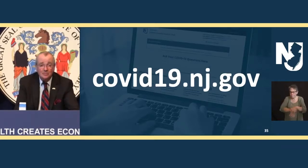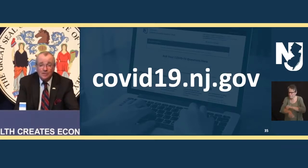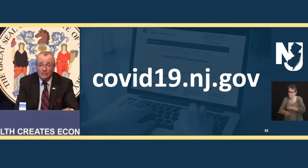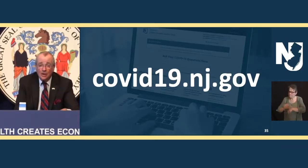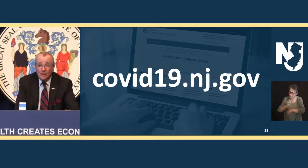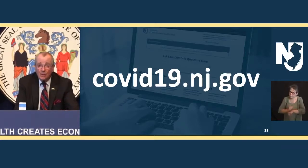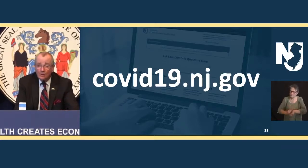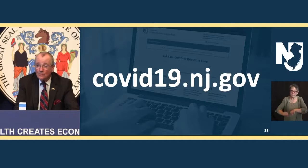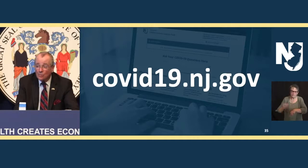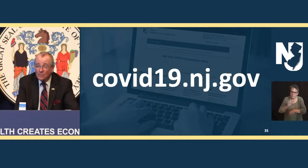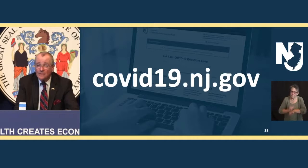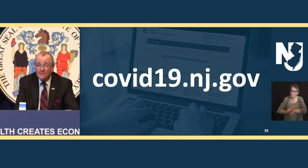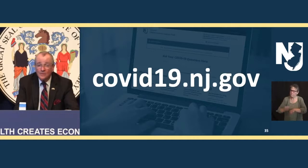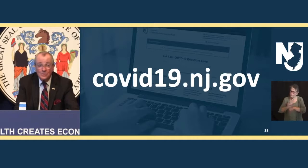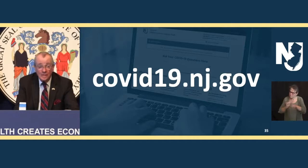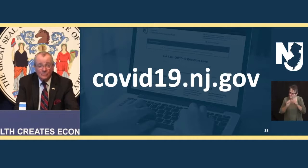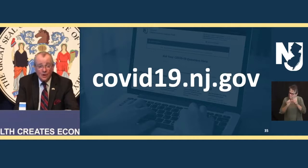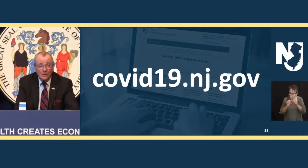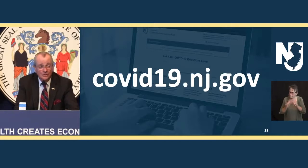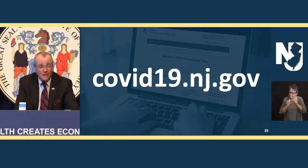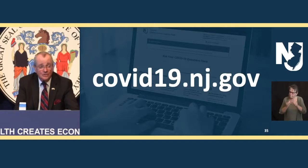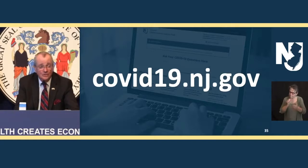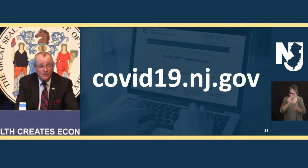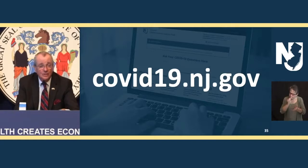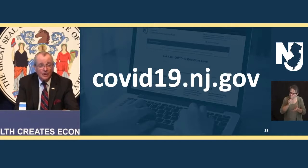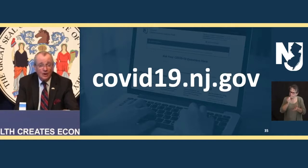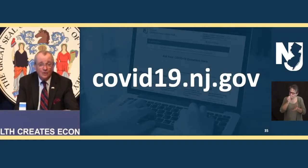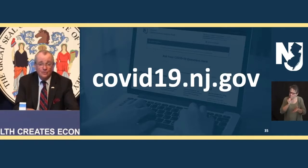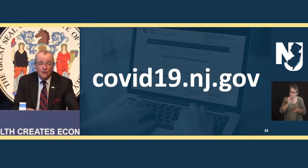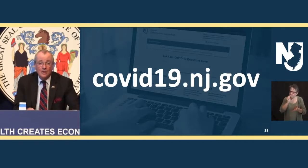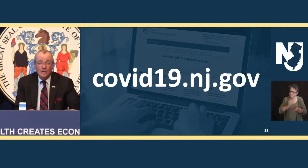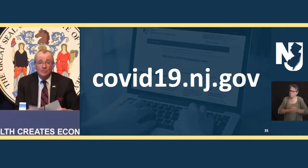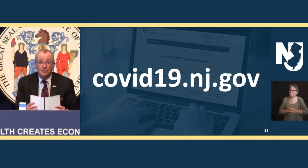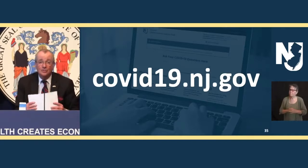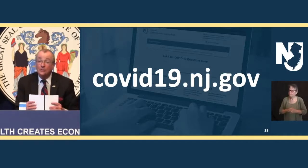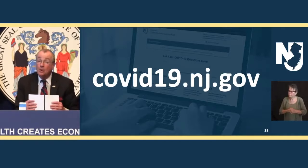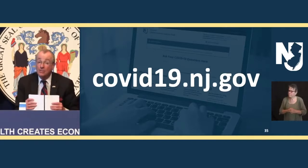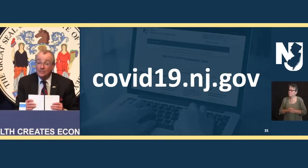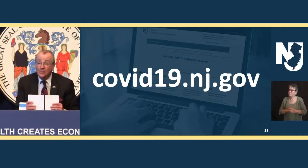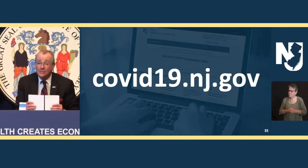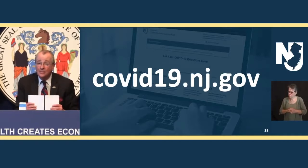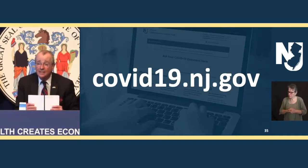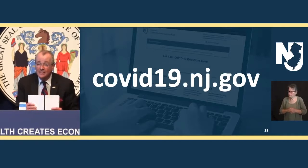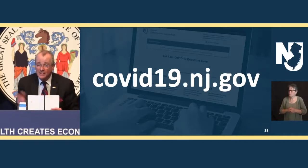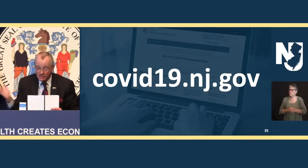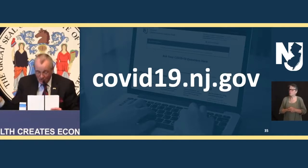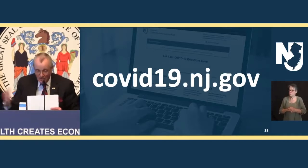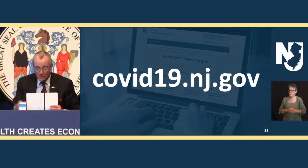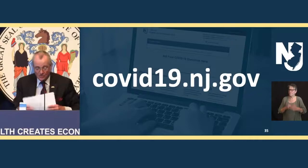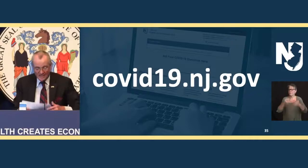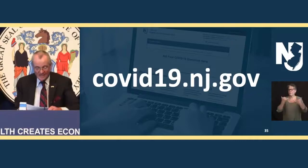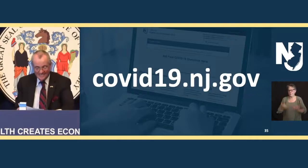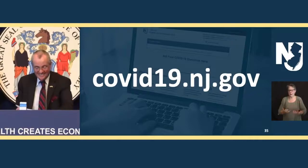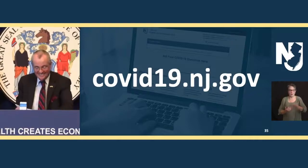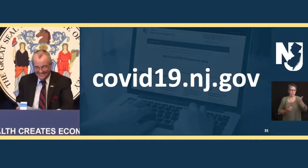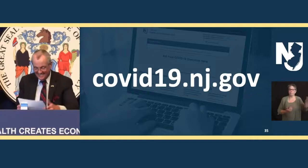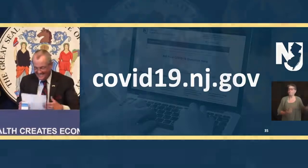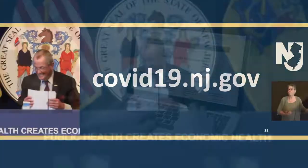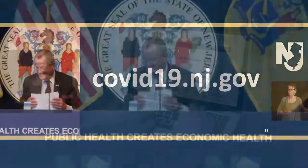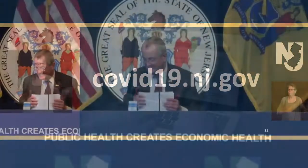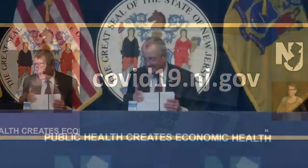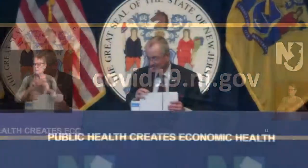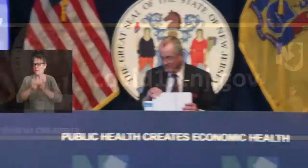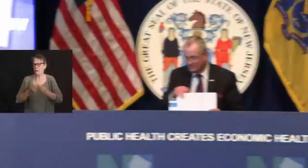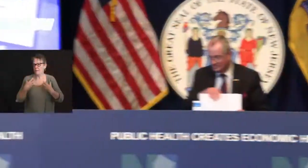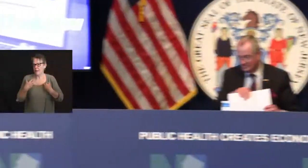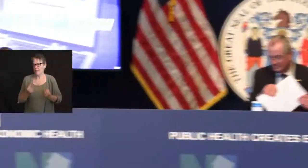that, please help me welcome the woman who needs no introduction, our extraordinary commissioner of the Department of Health, Judy Persichelli. Thank you,